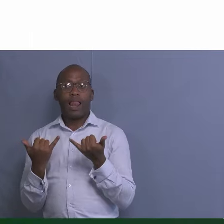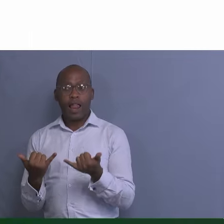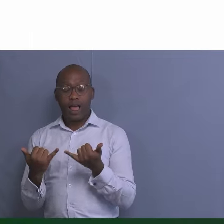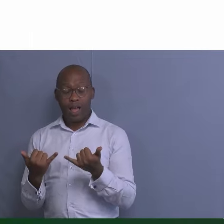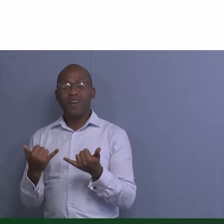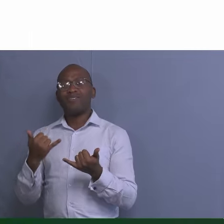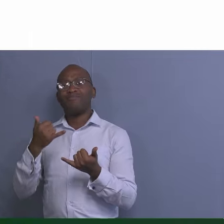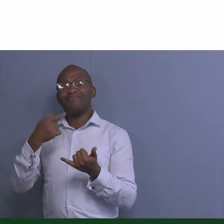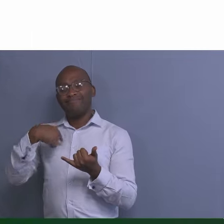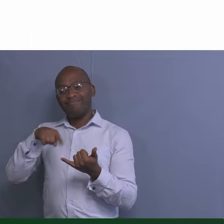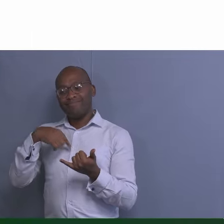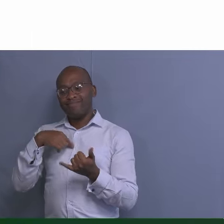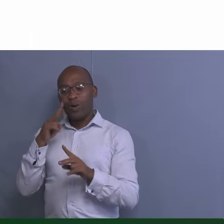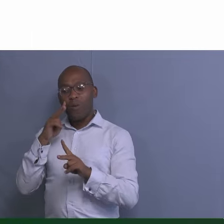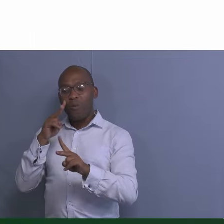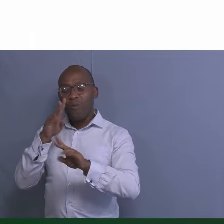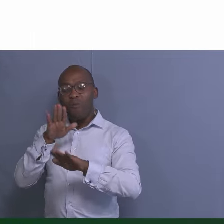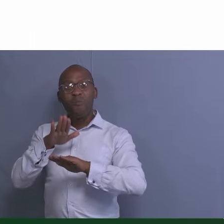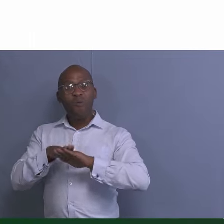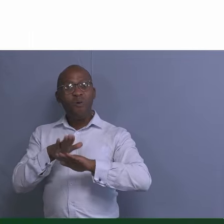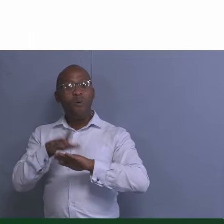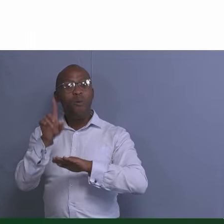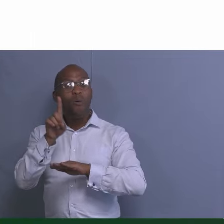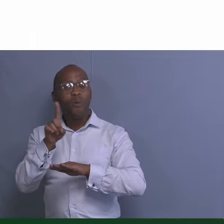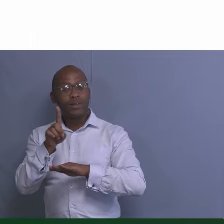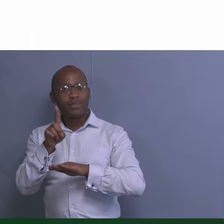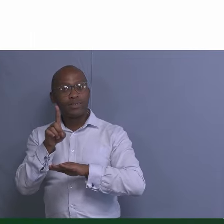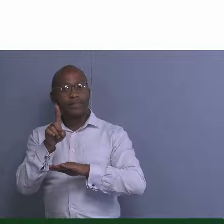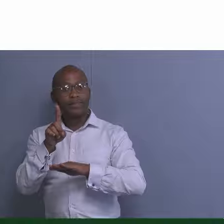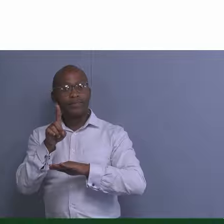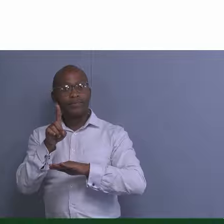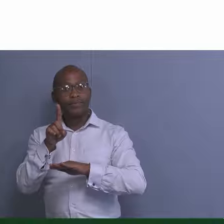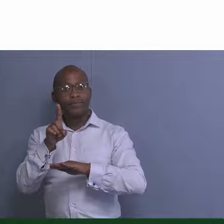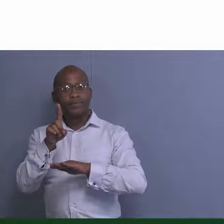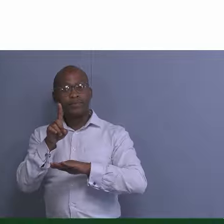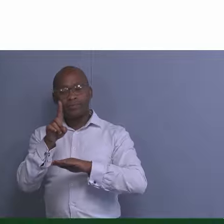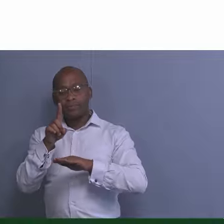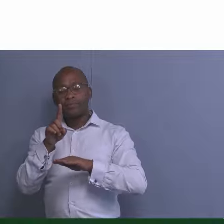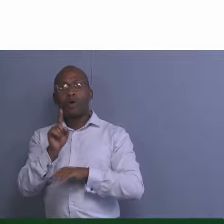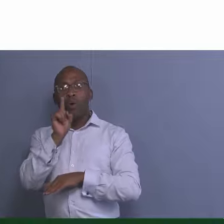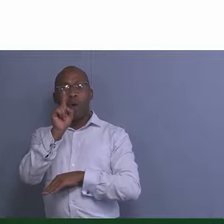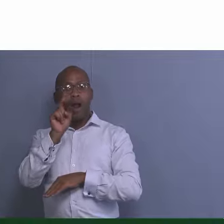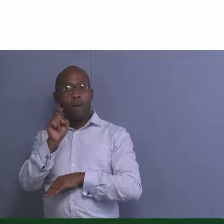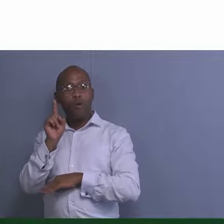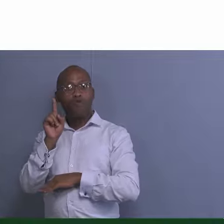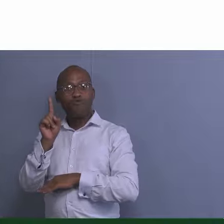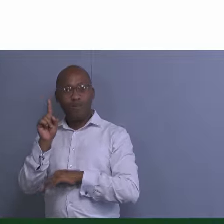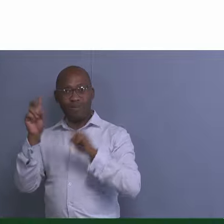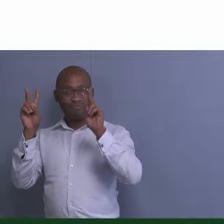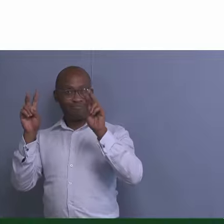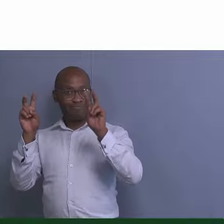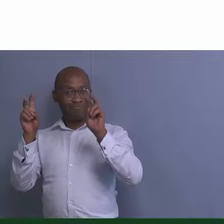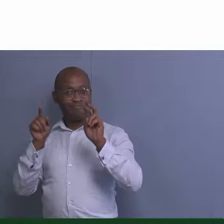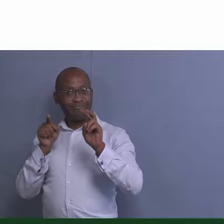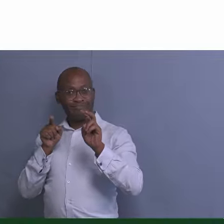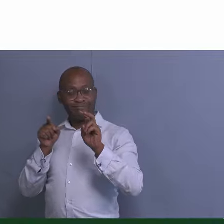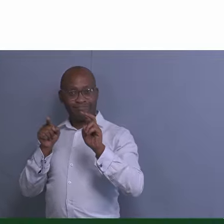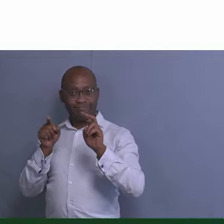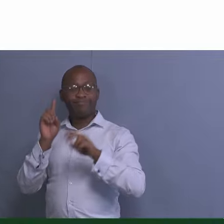look more into the details on the next subheading, which is 1.1, subsistence